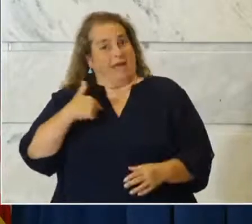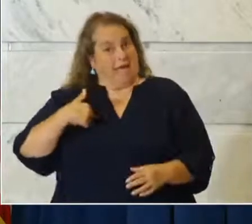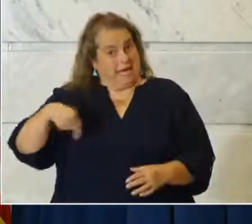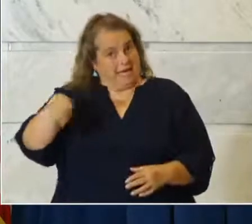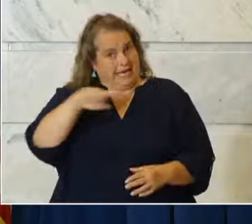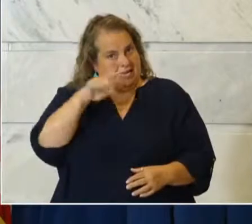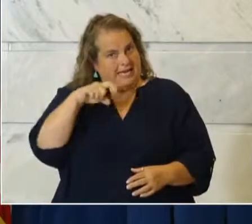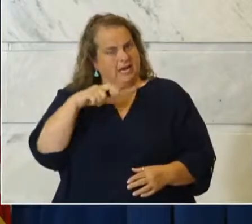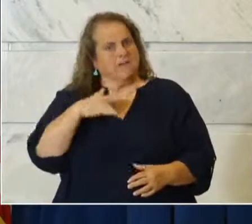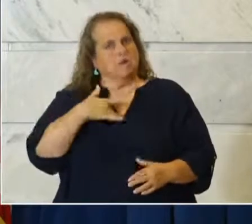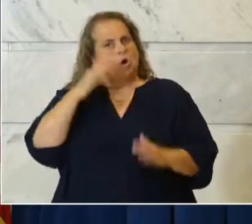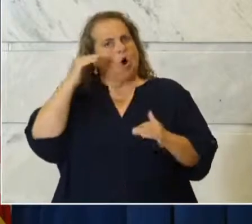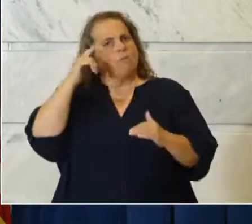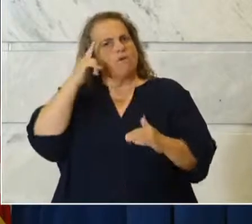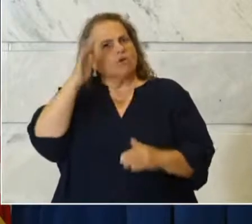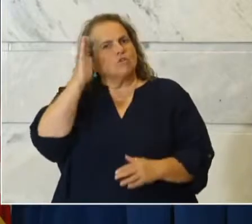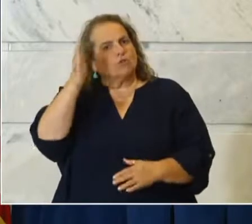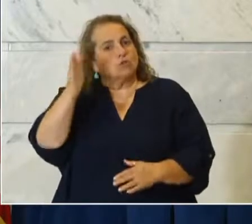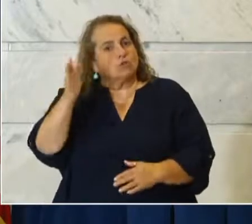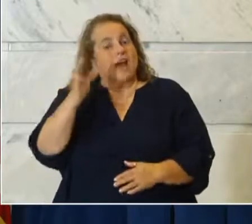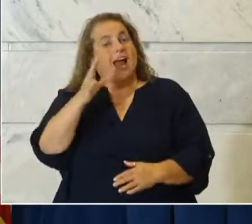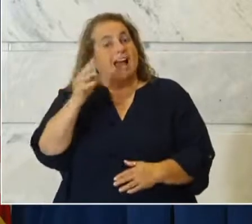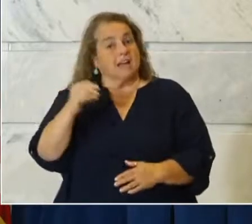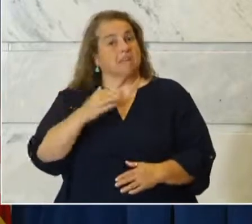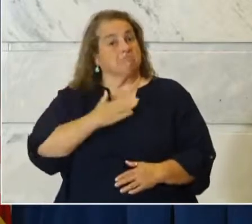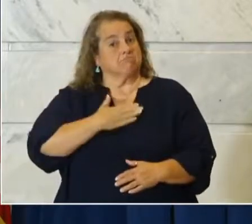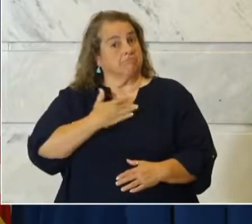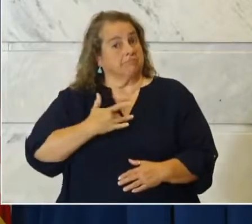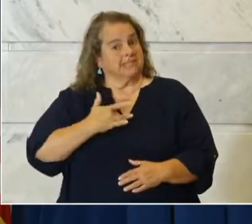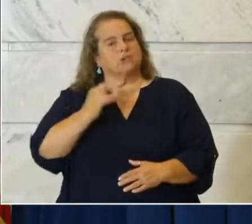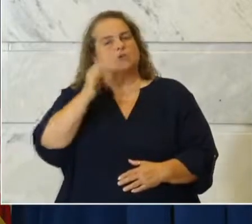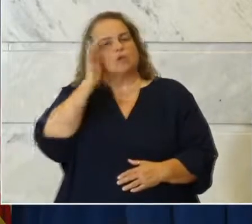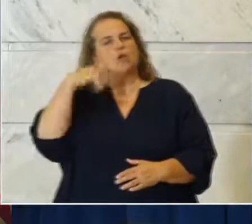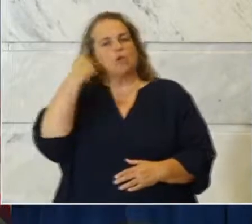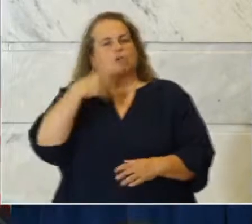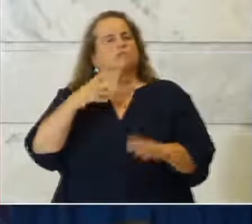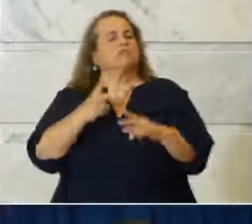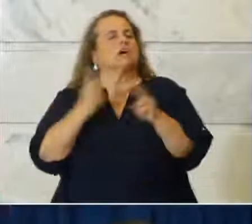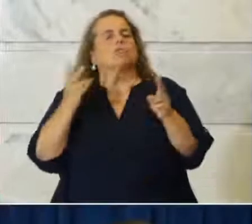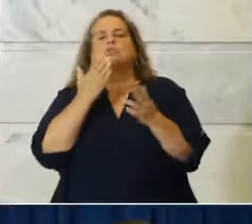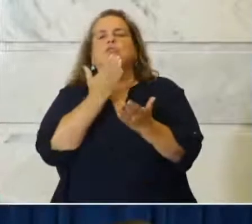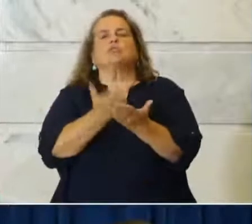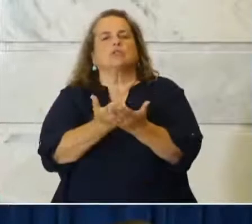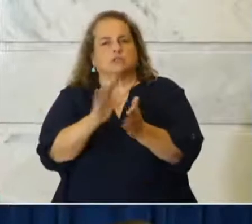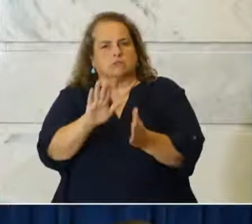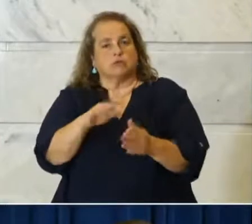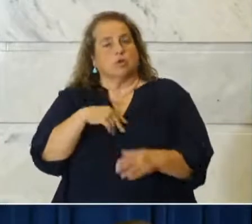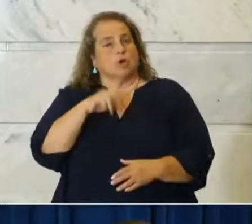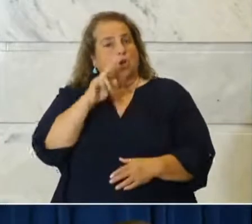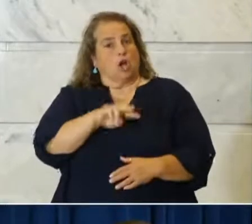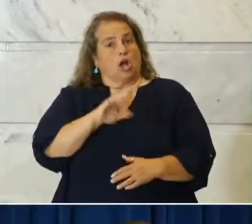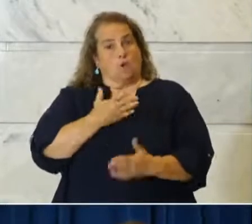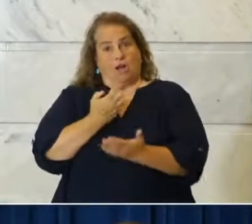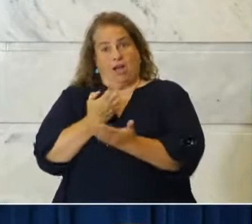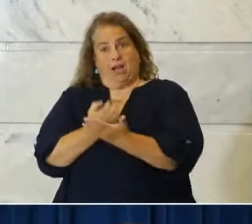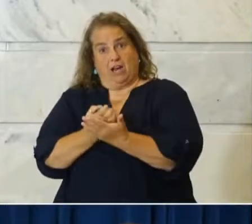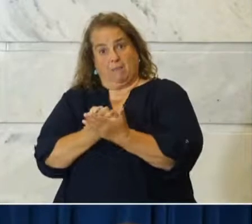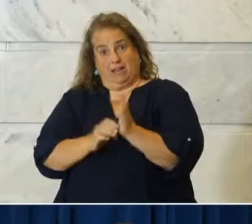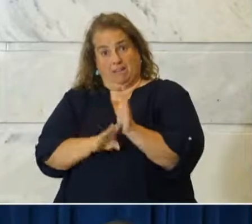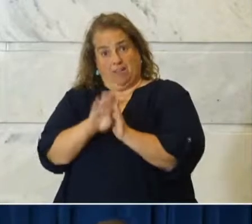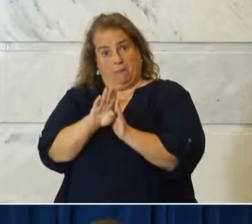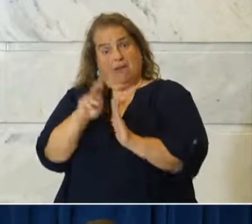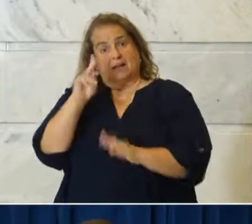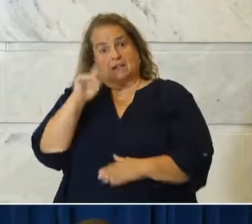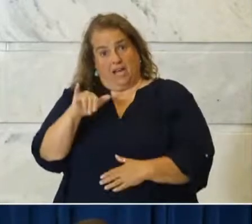And I think it's going to look bright. So if we start off looking at our economic development and Kentucky